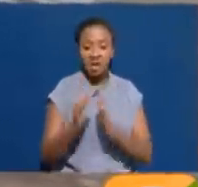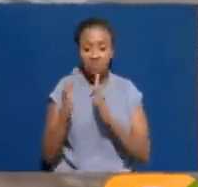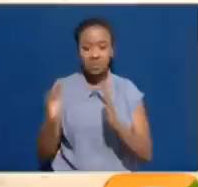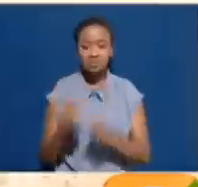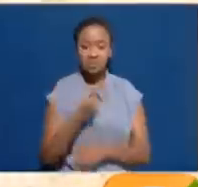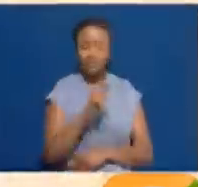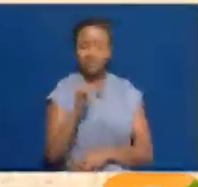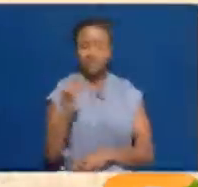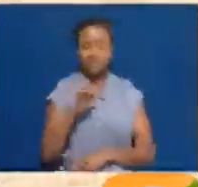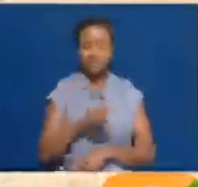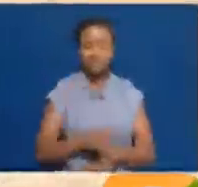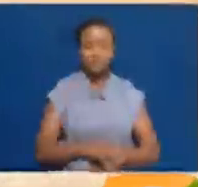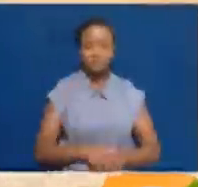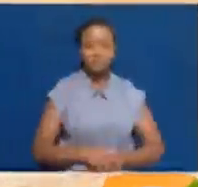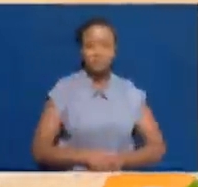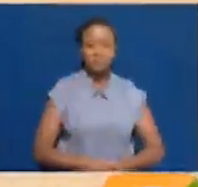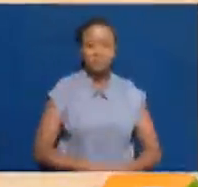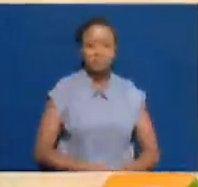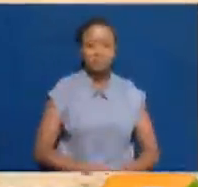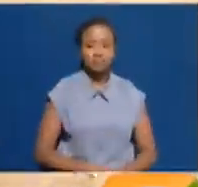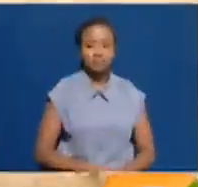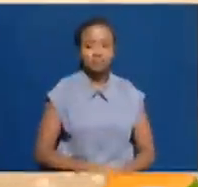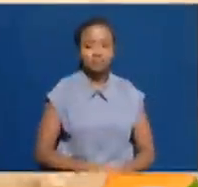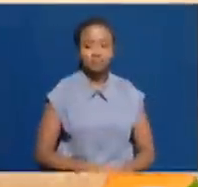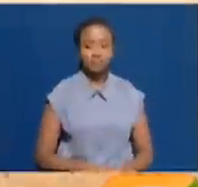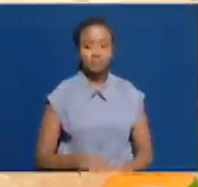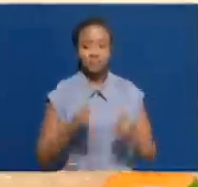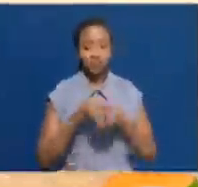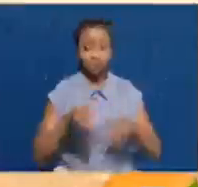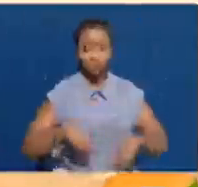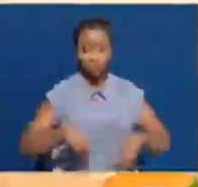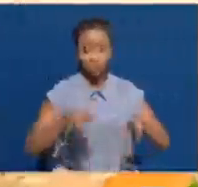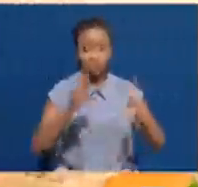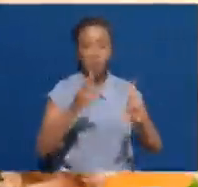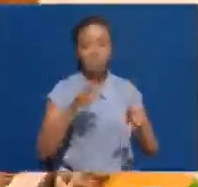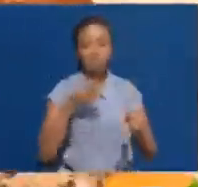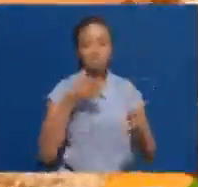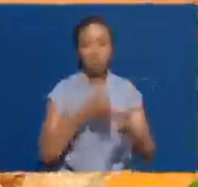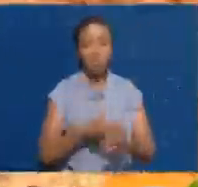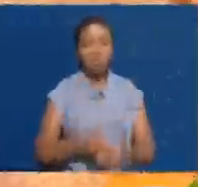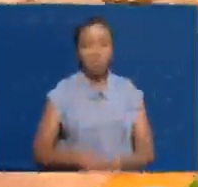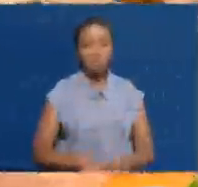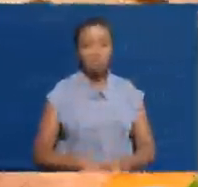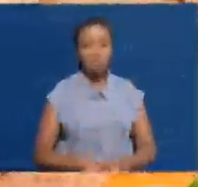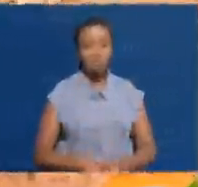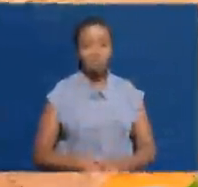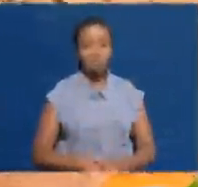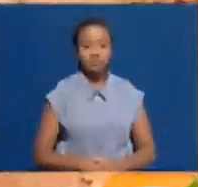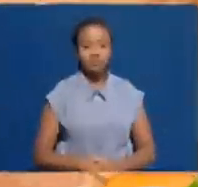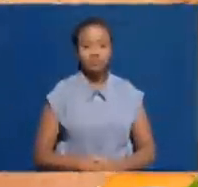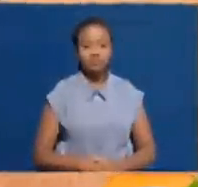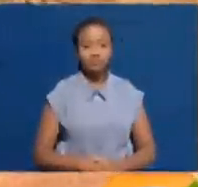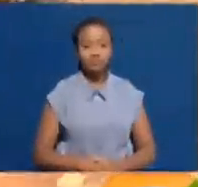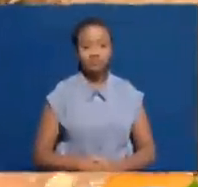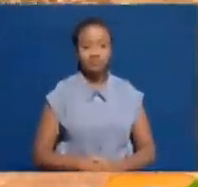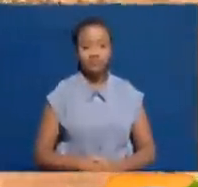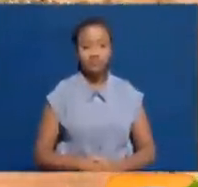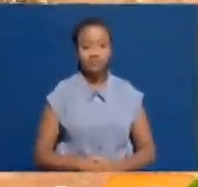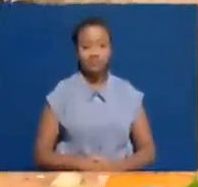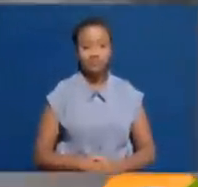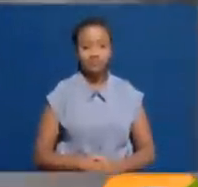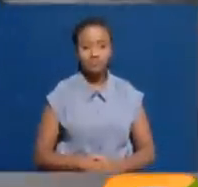flash floods. Movement by road in the counties has also been hampered, with roads being flooded and in some cases cut off, leaving